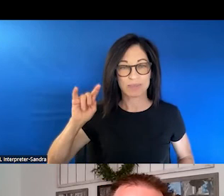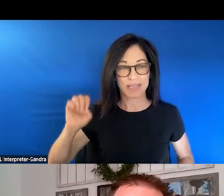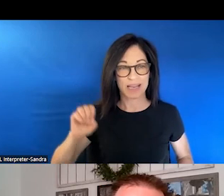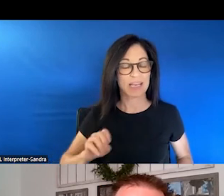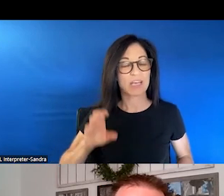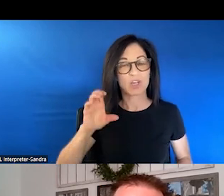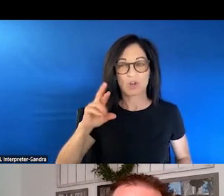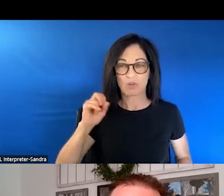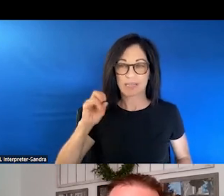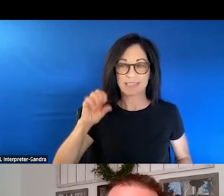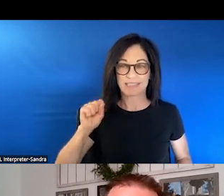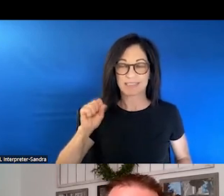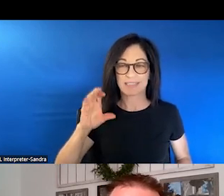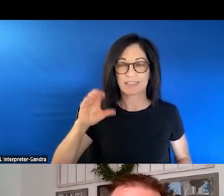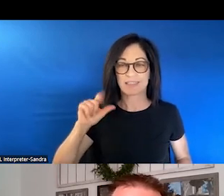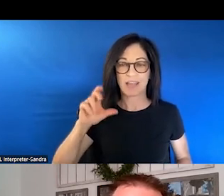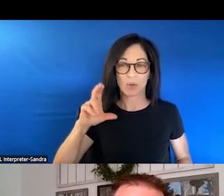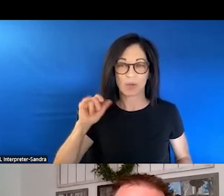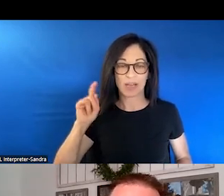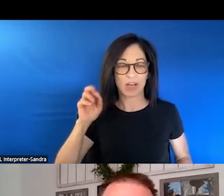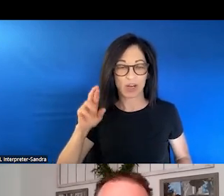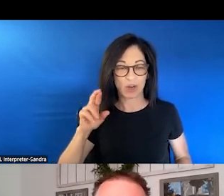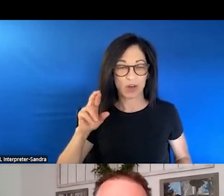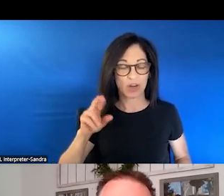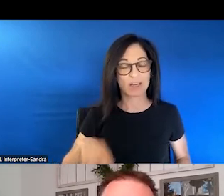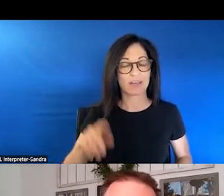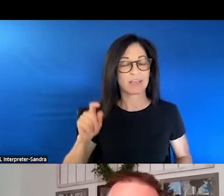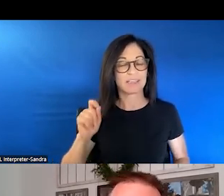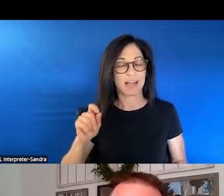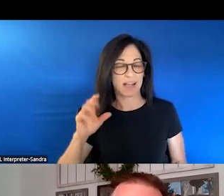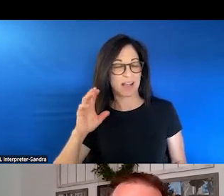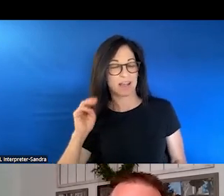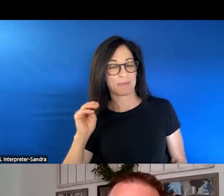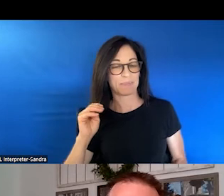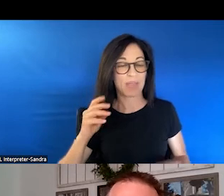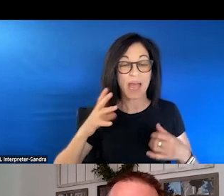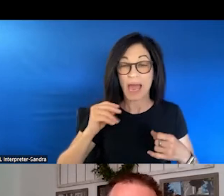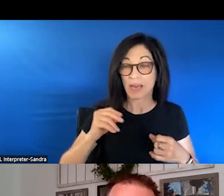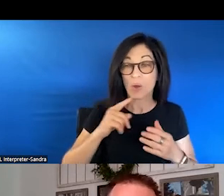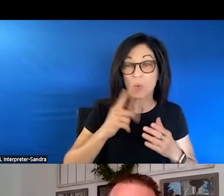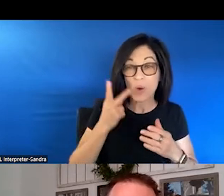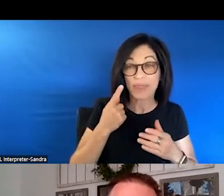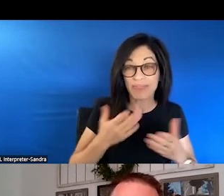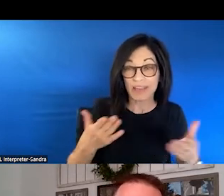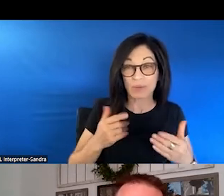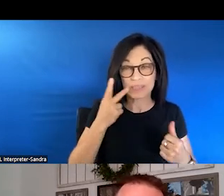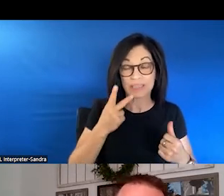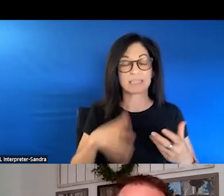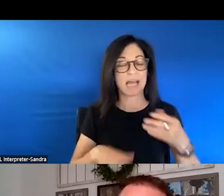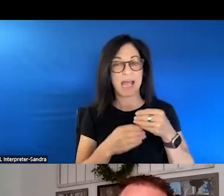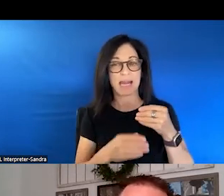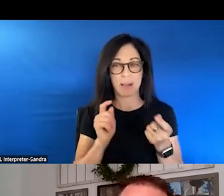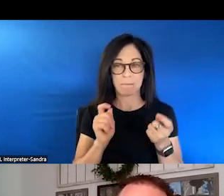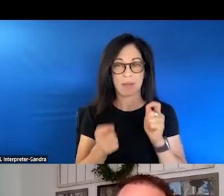calculator.crisisnow.com. And when you get in there and use it, one of the things that I haven't seen done a lot is still the adding modified